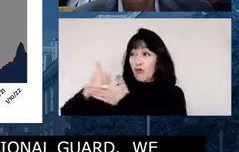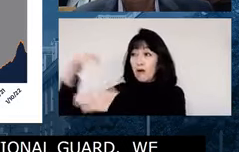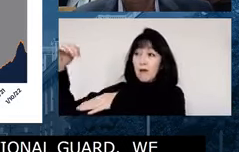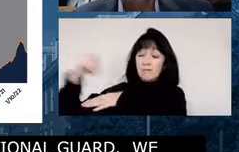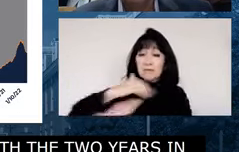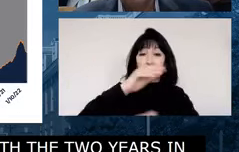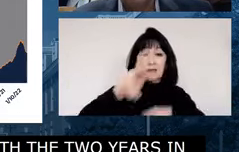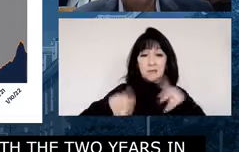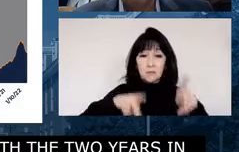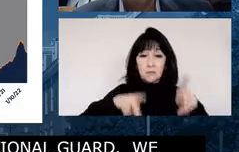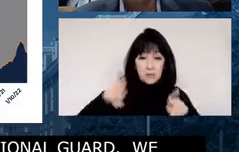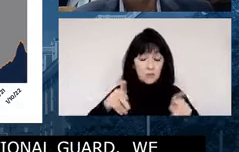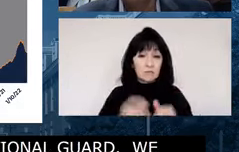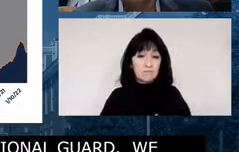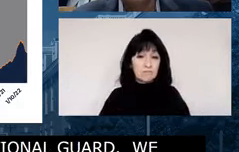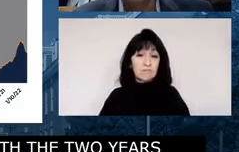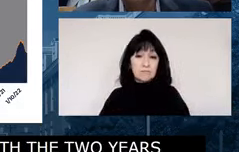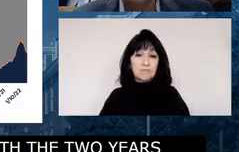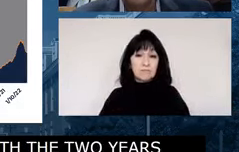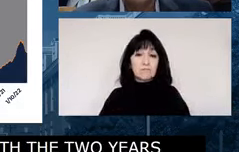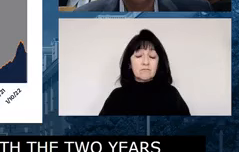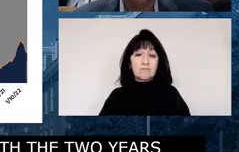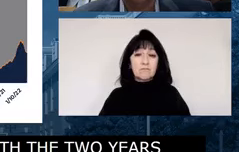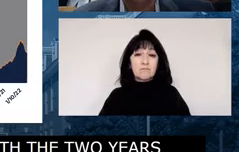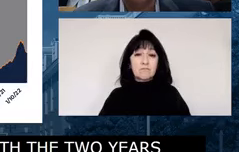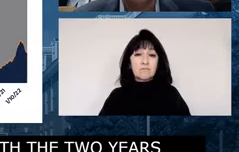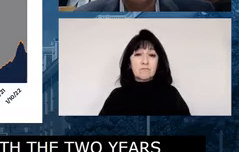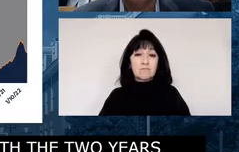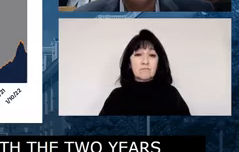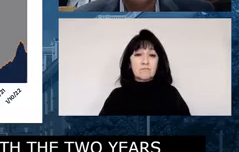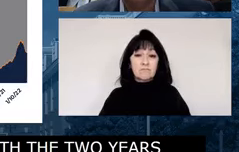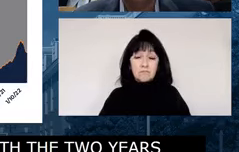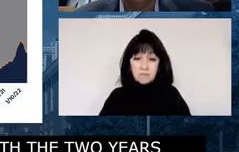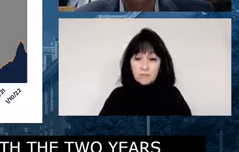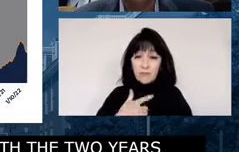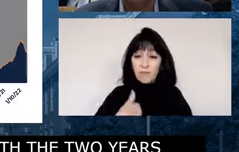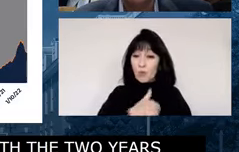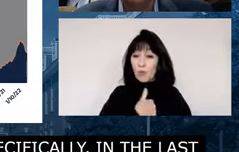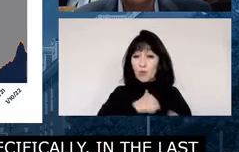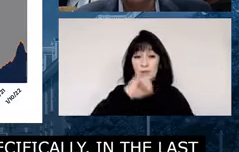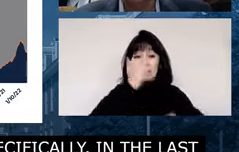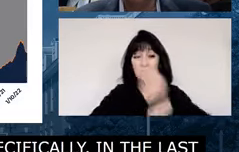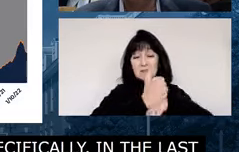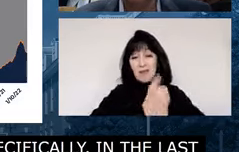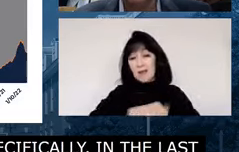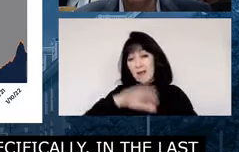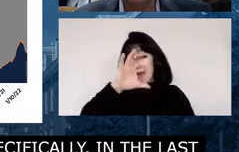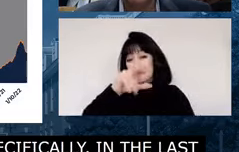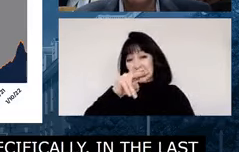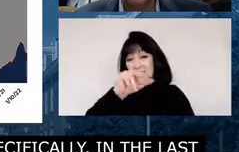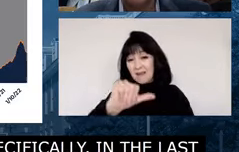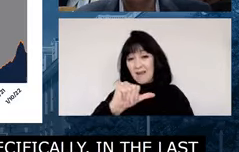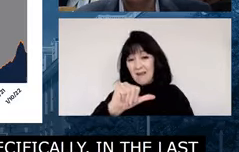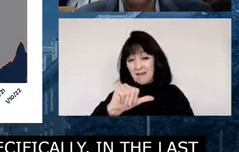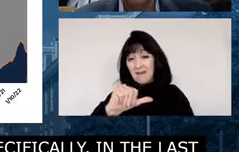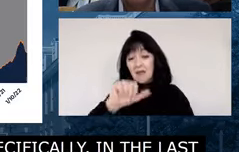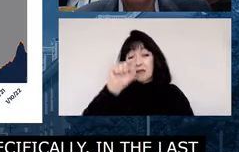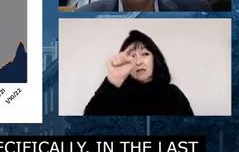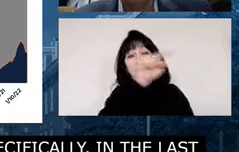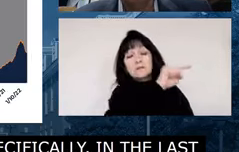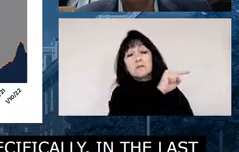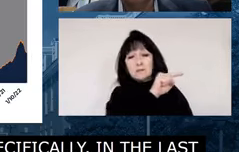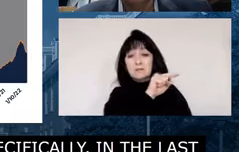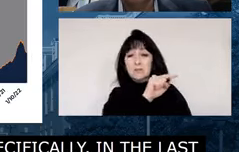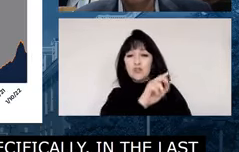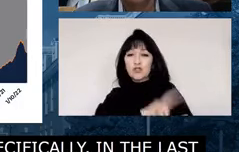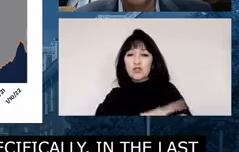We put 74 or 77 CNAs into long-term care facilities between yesterday and today. We